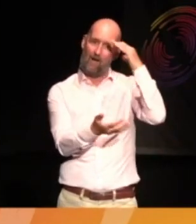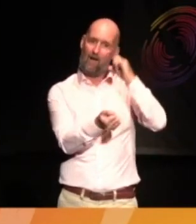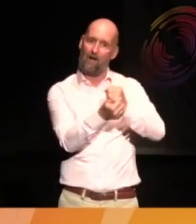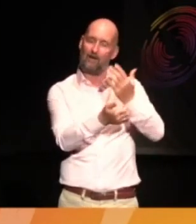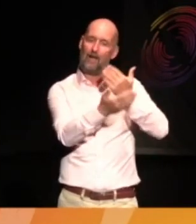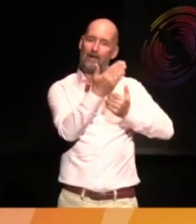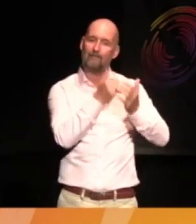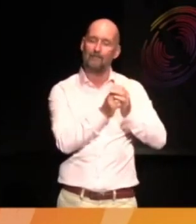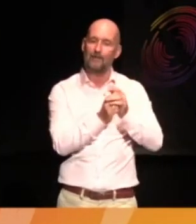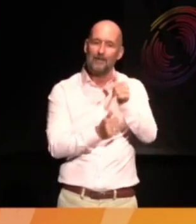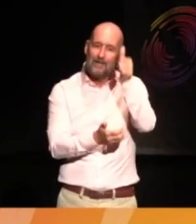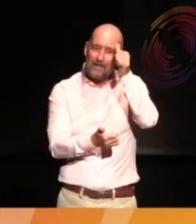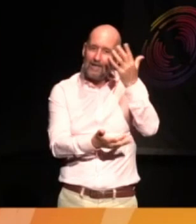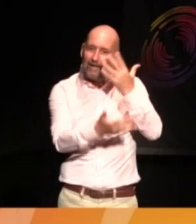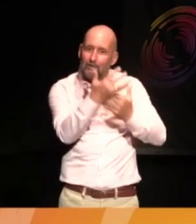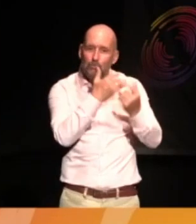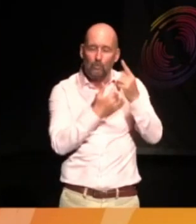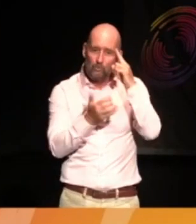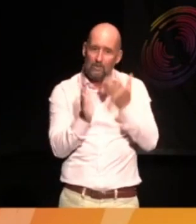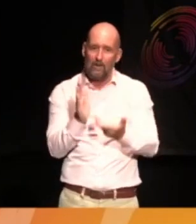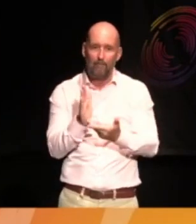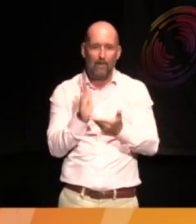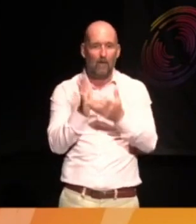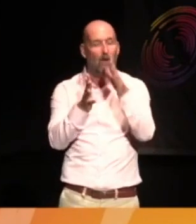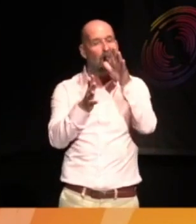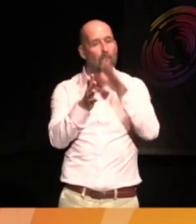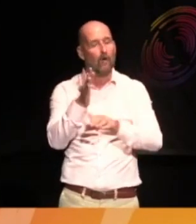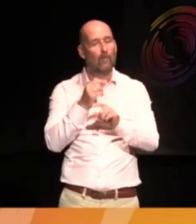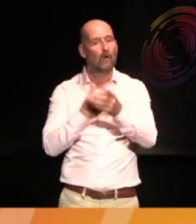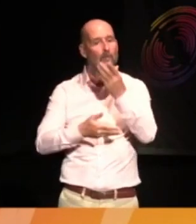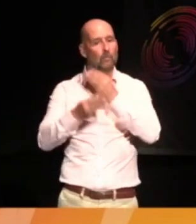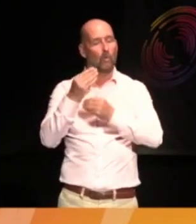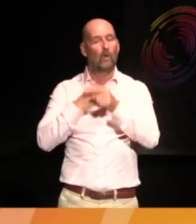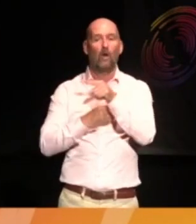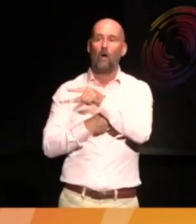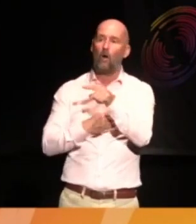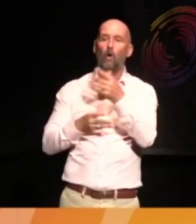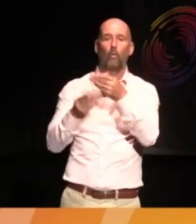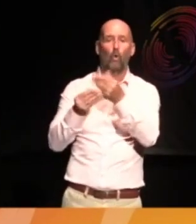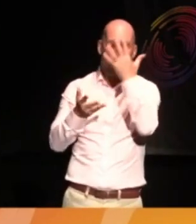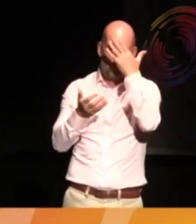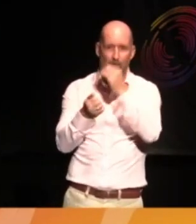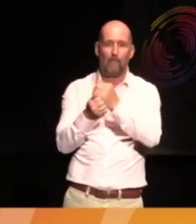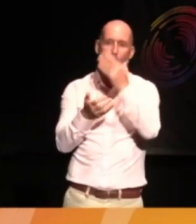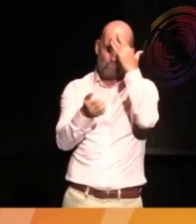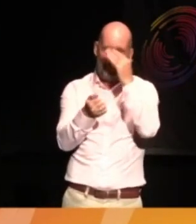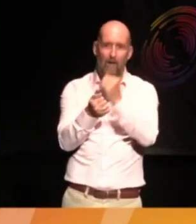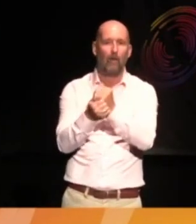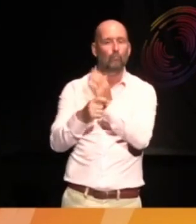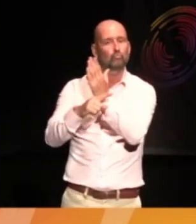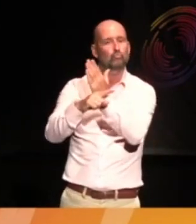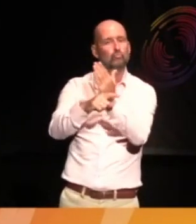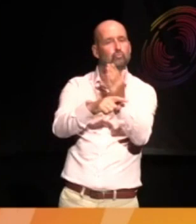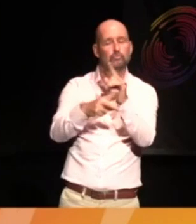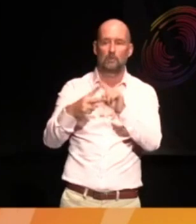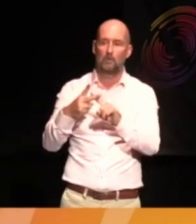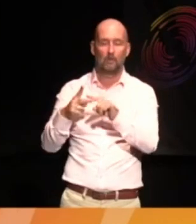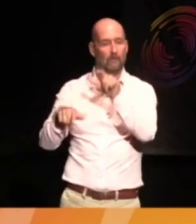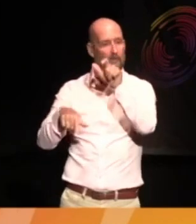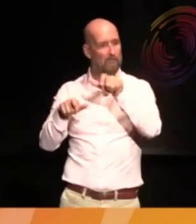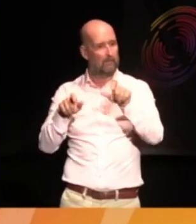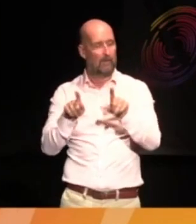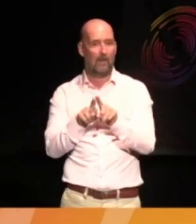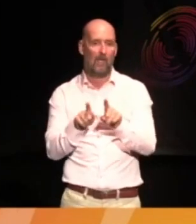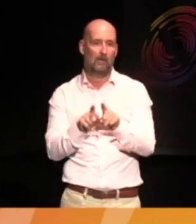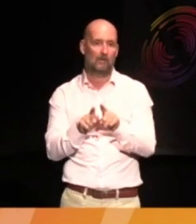is essentially made up of the stories that we have deemed worthy of remembering. And it's often, stories of people, like